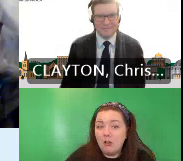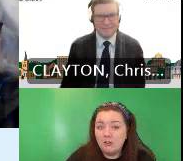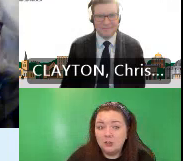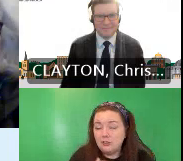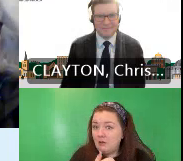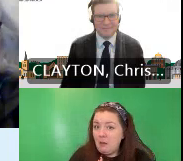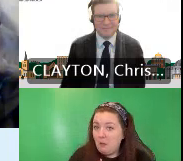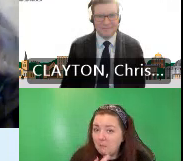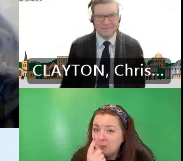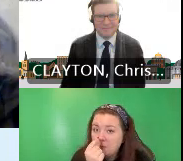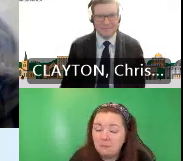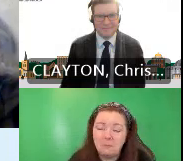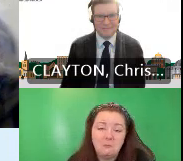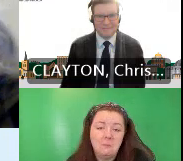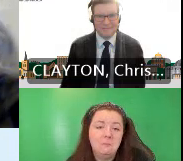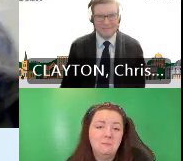least.